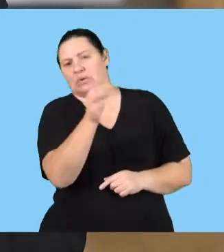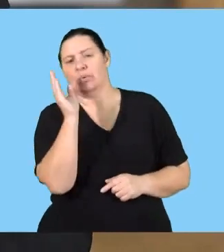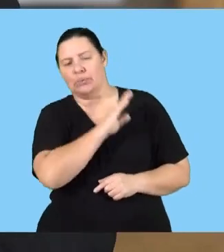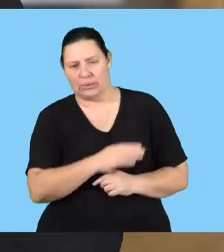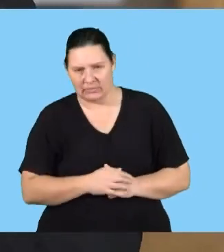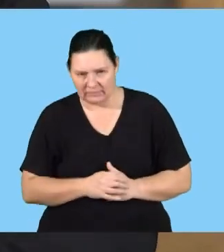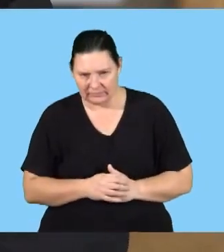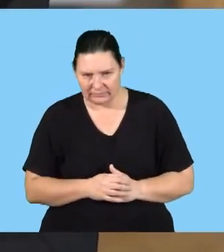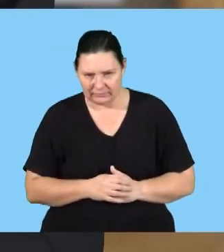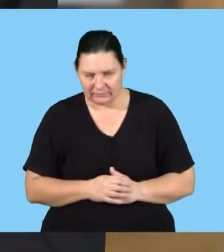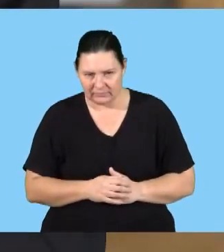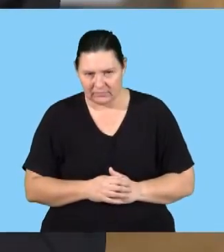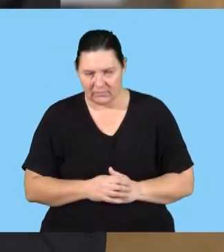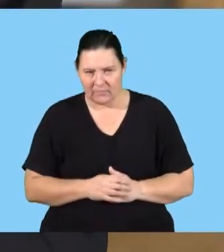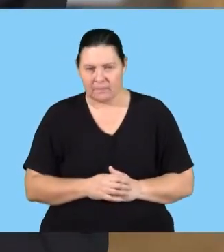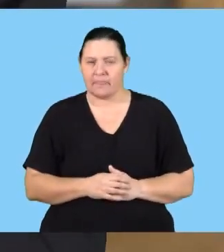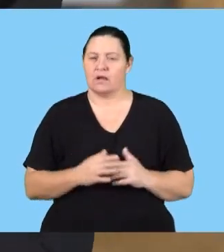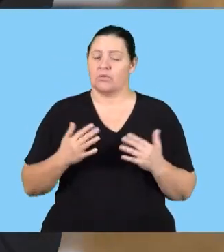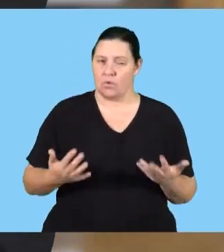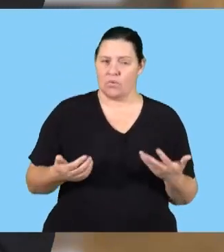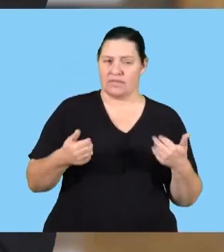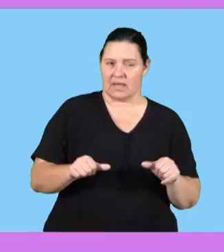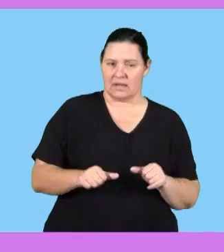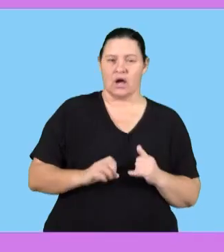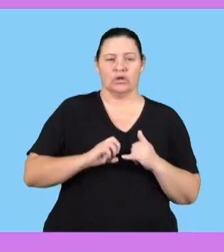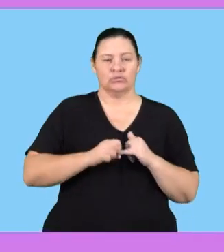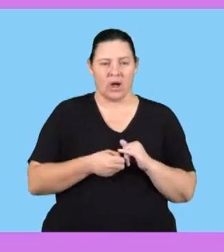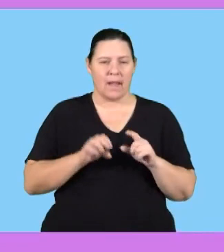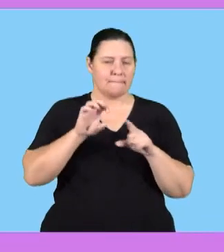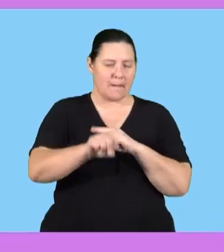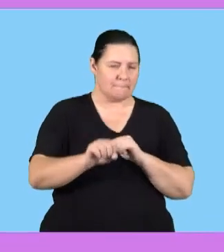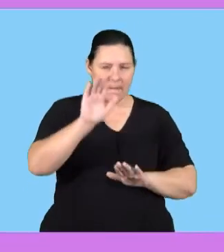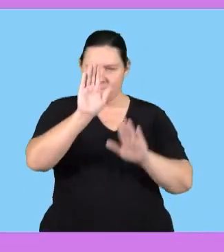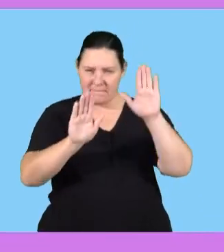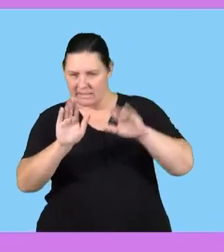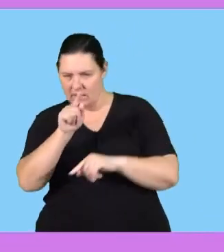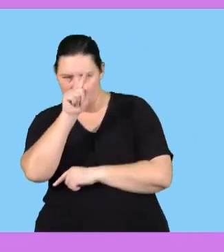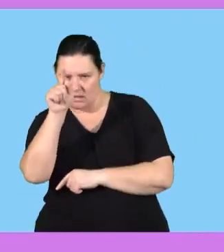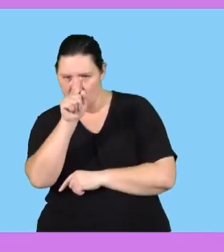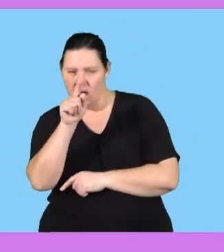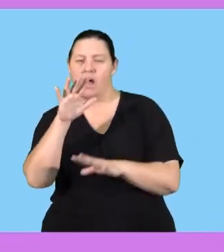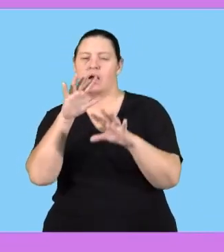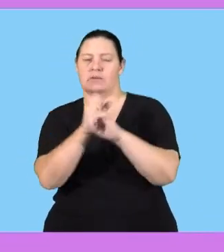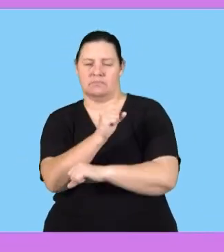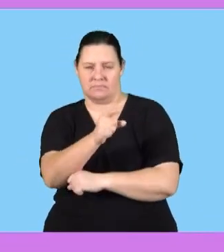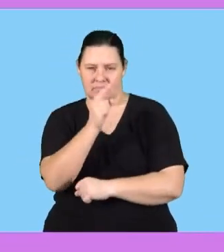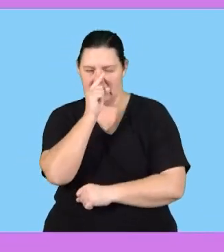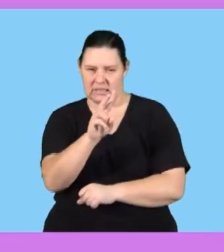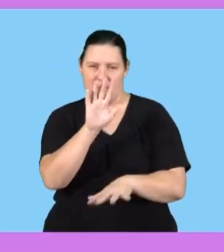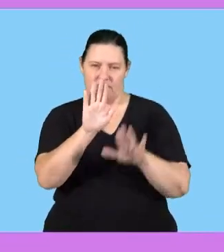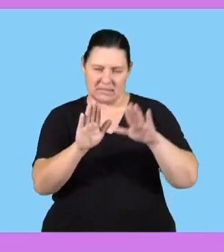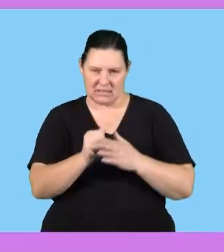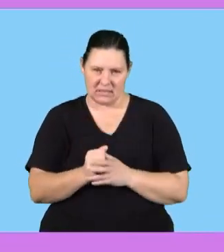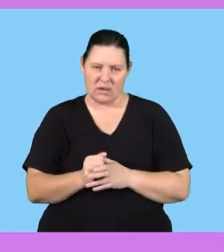without exactly knowing what's going on in a specific context. Then try to find a pattern first. Normally, there